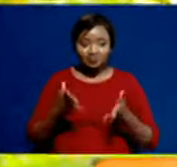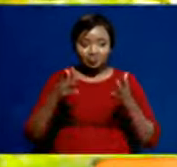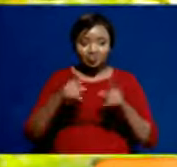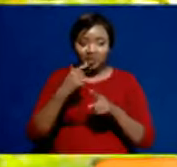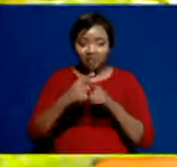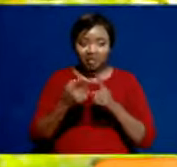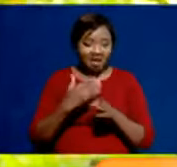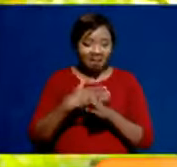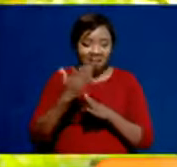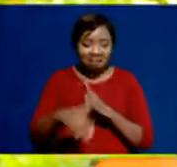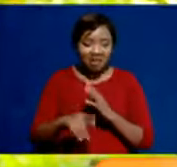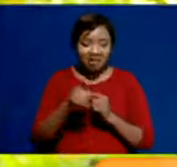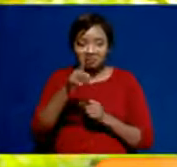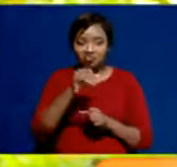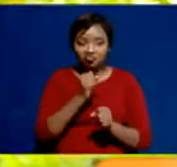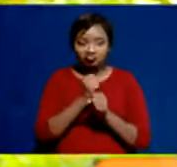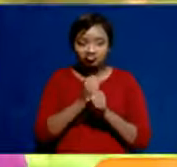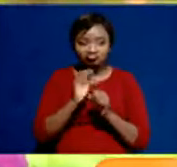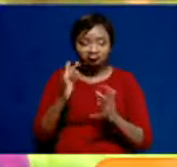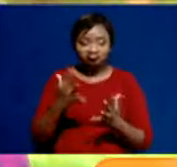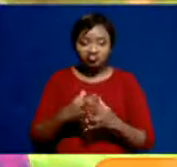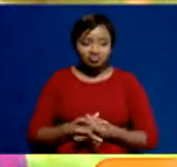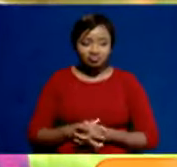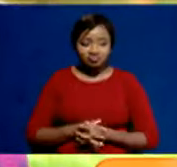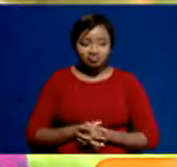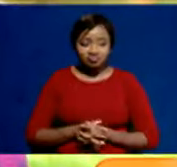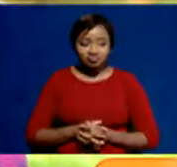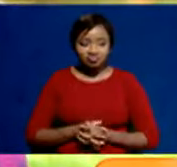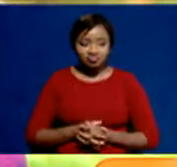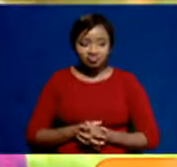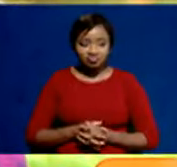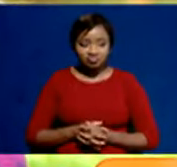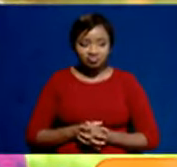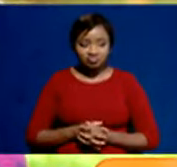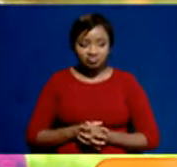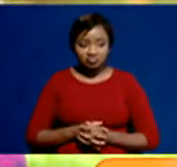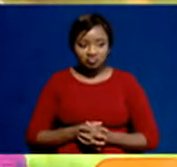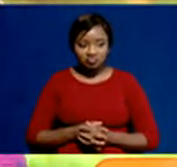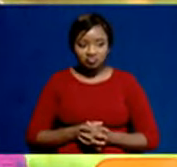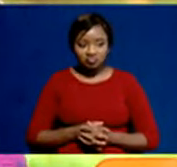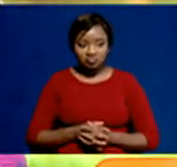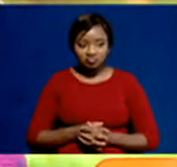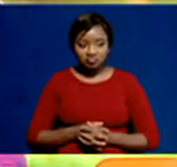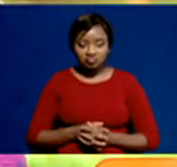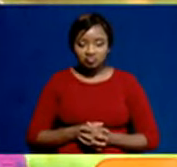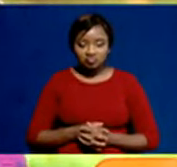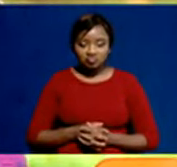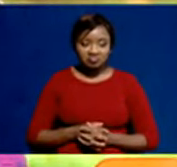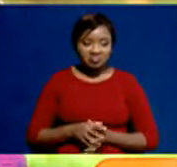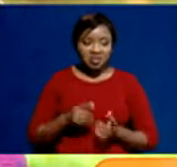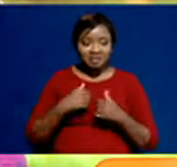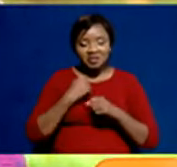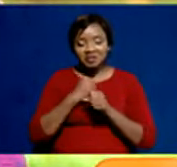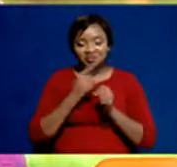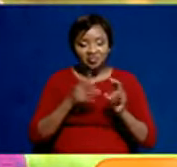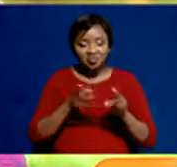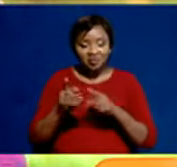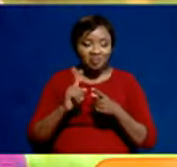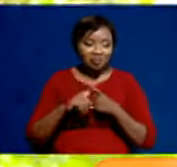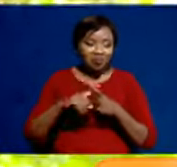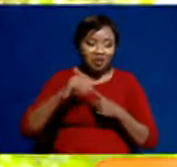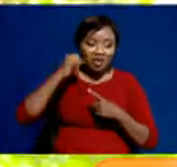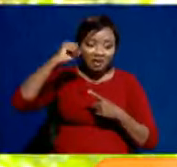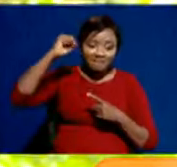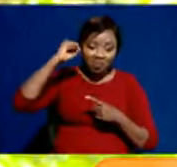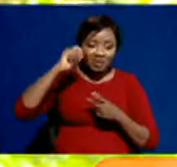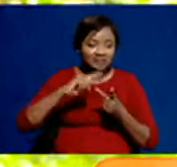been up to? What have you been doing? Well, shall I say I've been doing my things, politics, life, yeah. I've